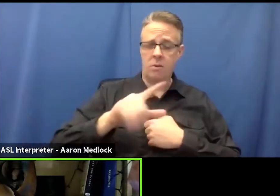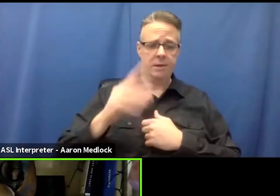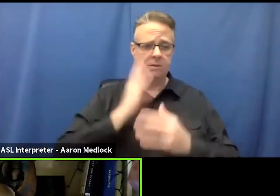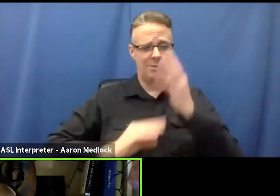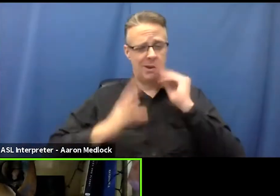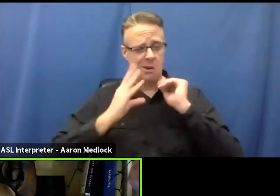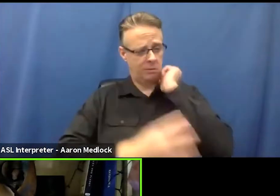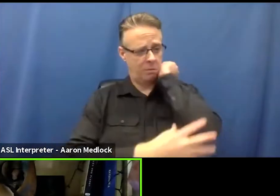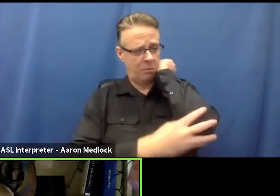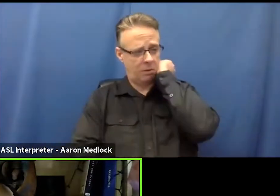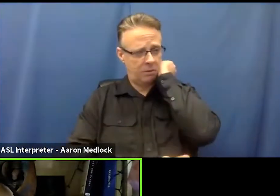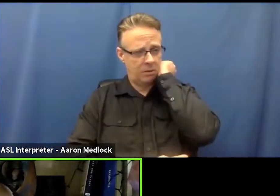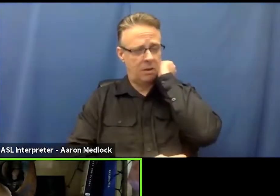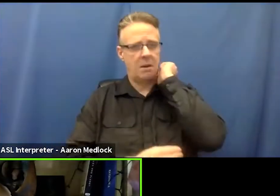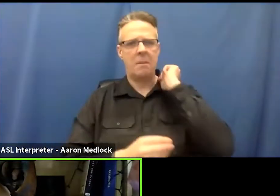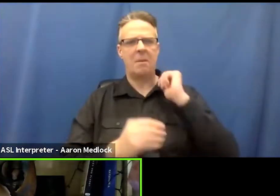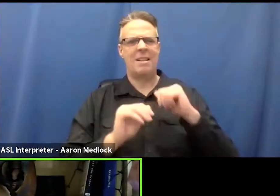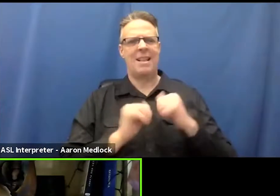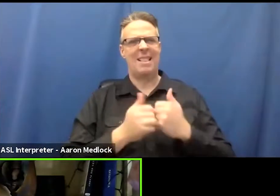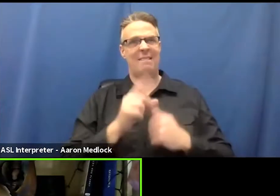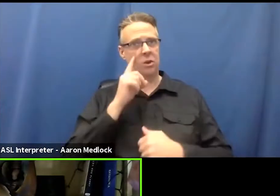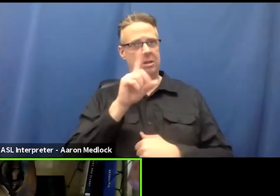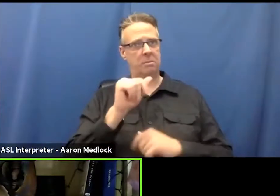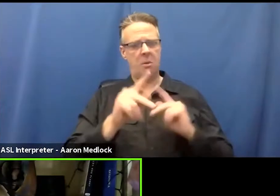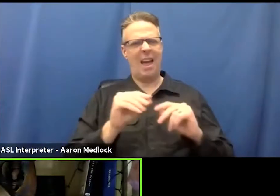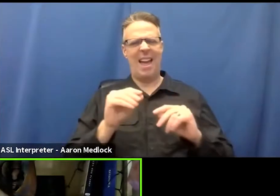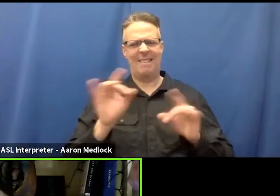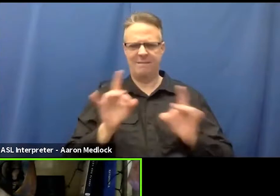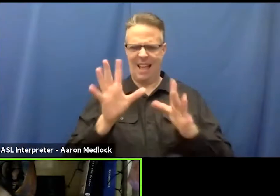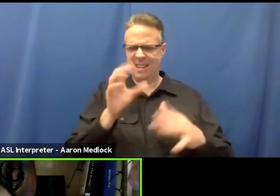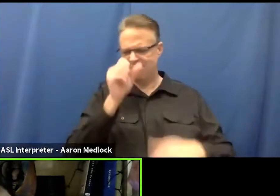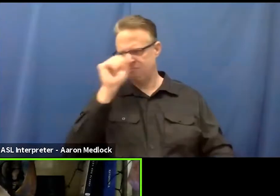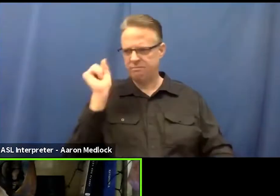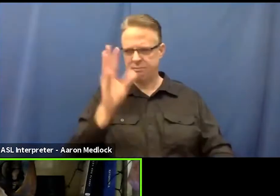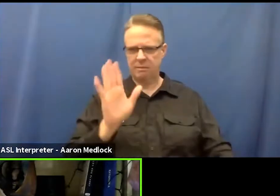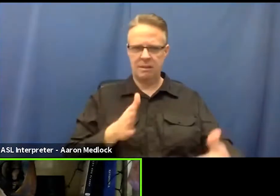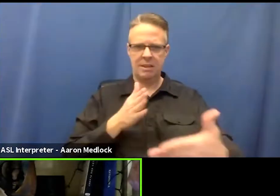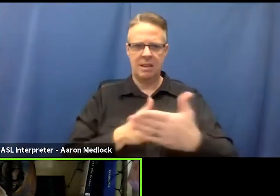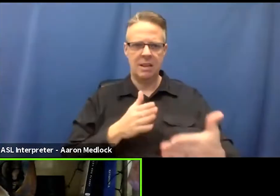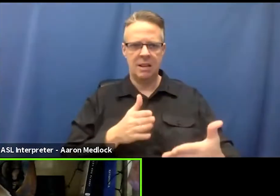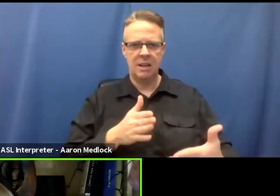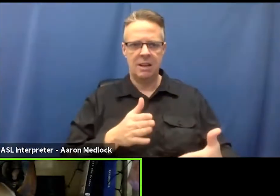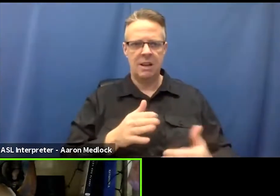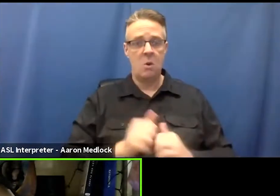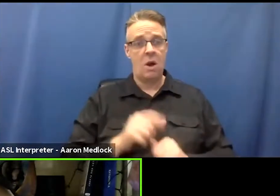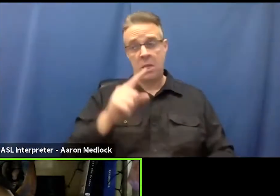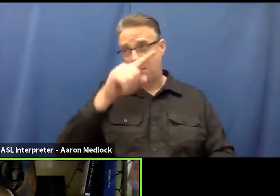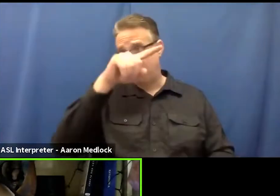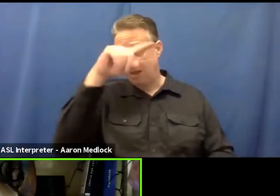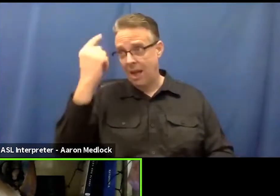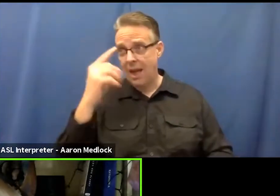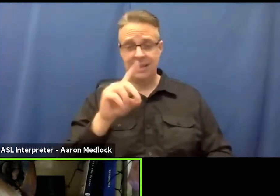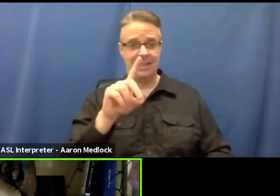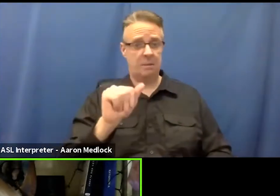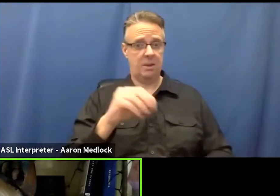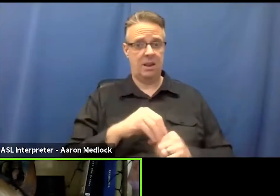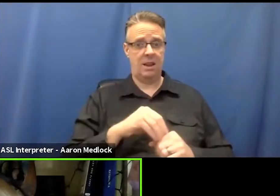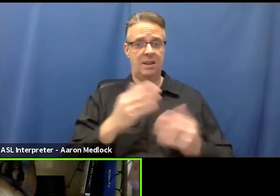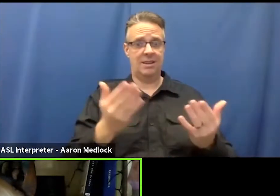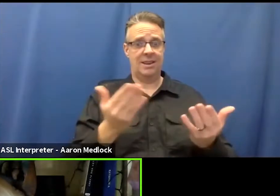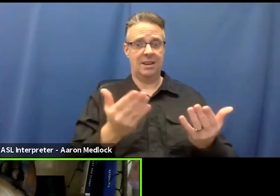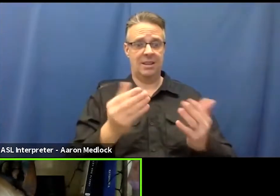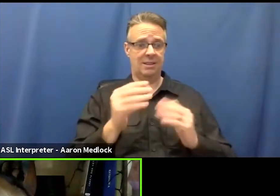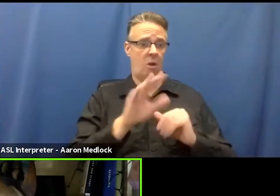poverty, but how, violence against especially just Black and disabled people of color in the States and across the